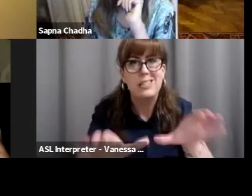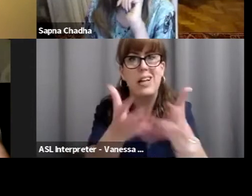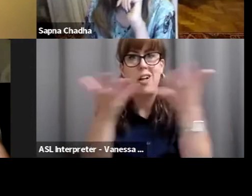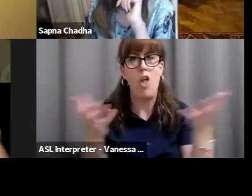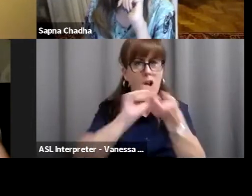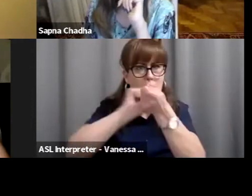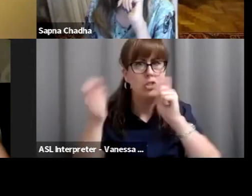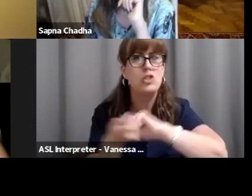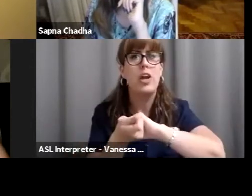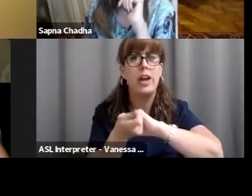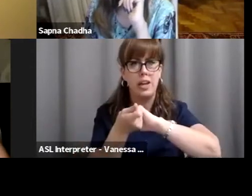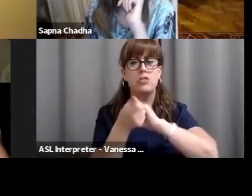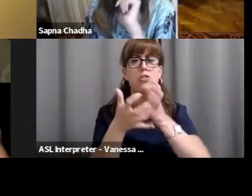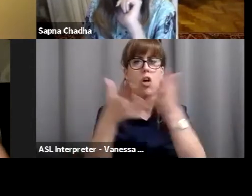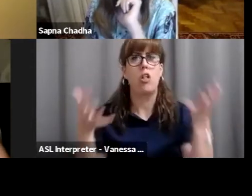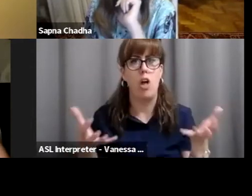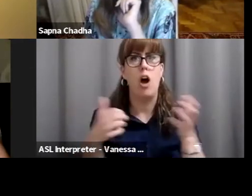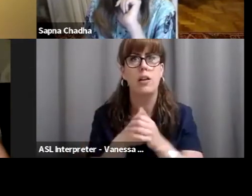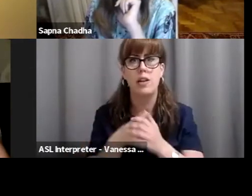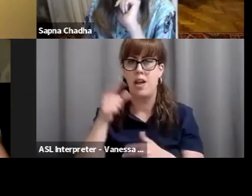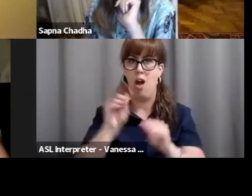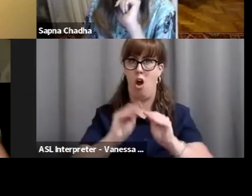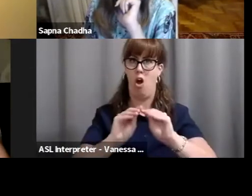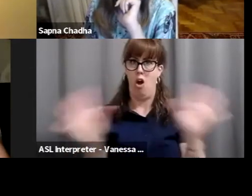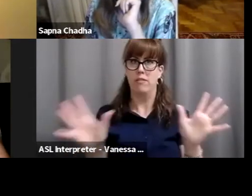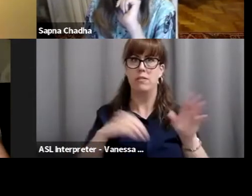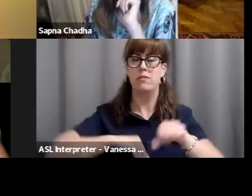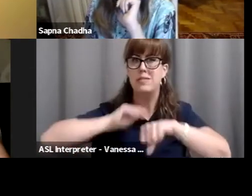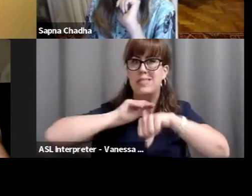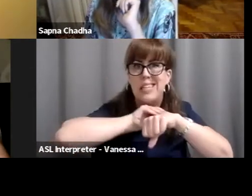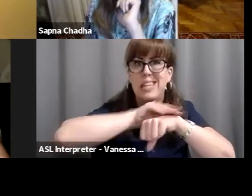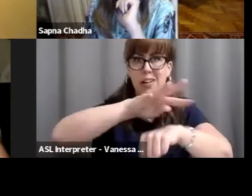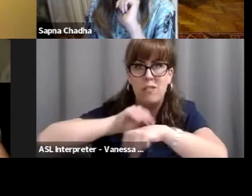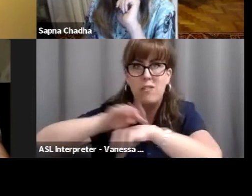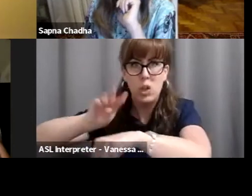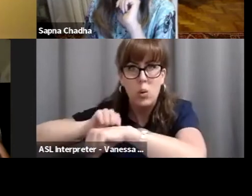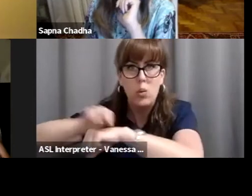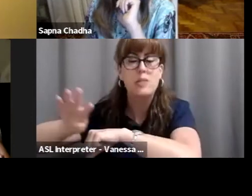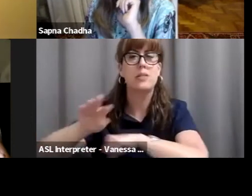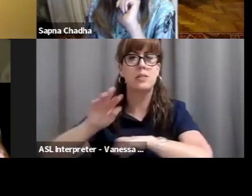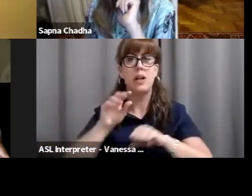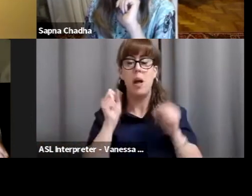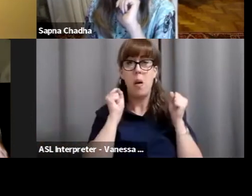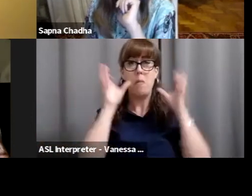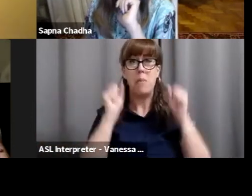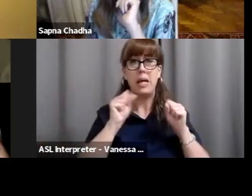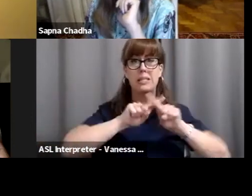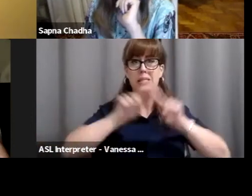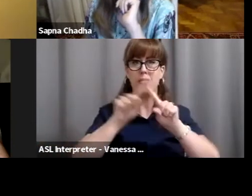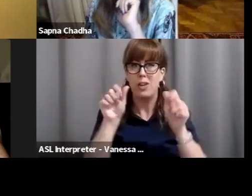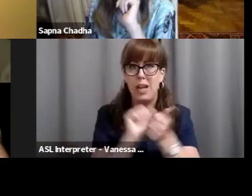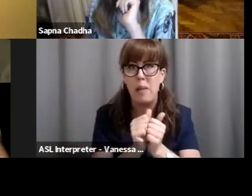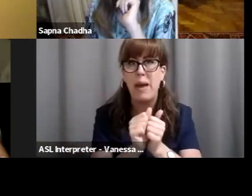clearly have, influenced not only these amazing and legendary campaigns, but,